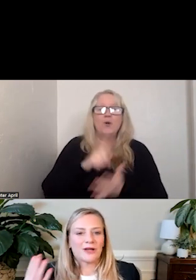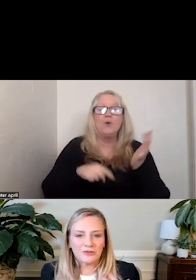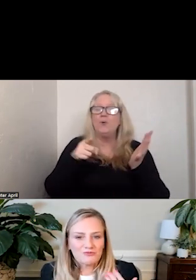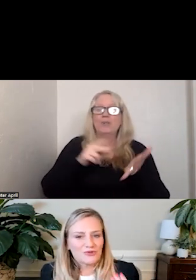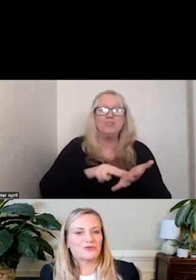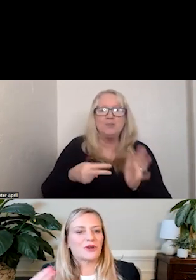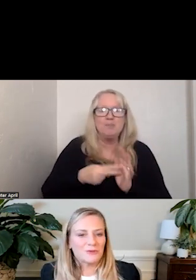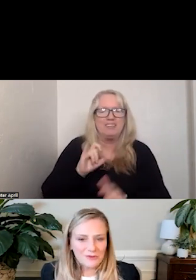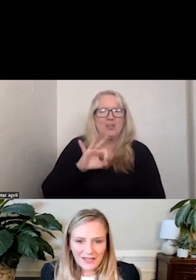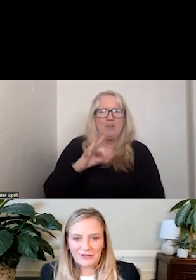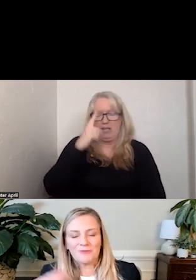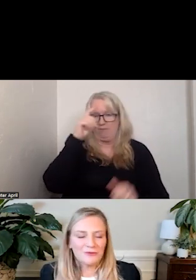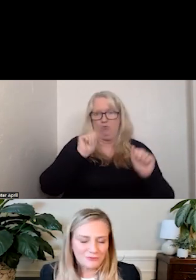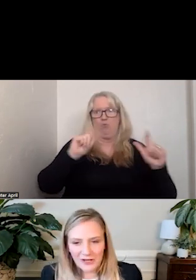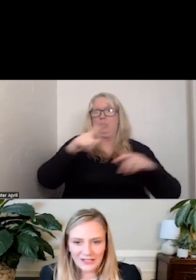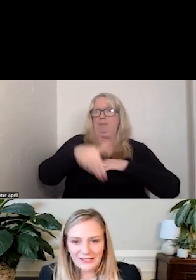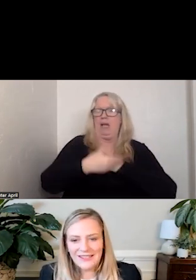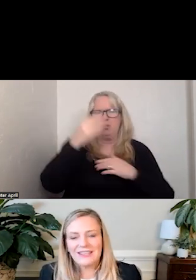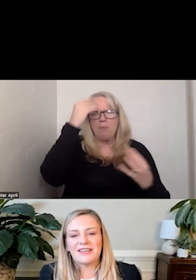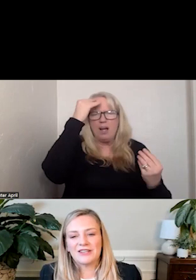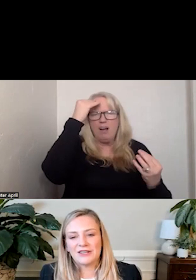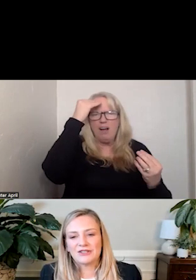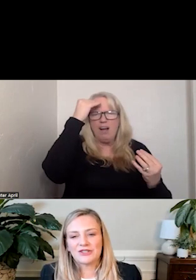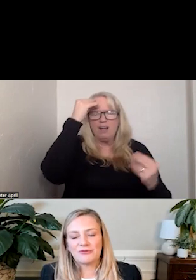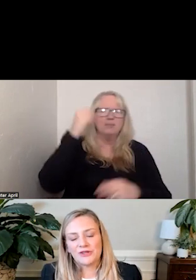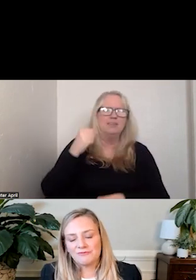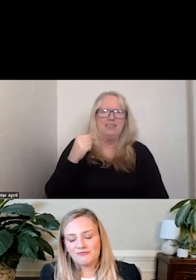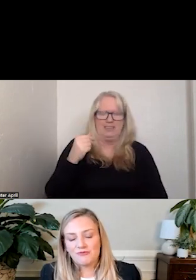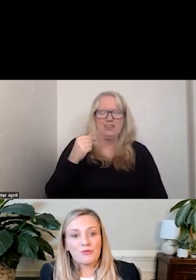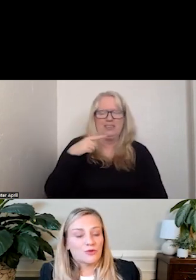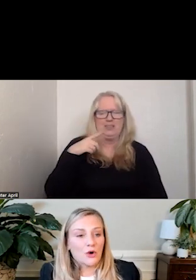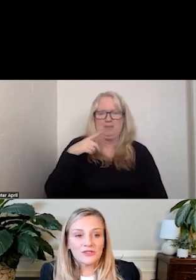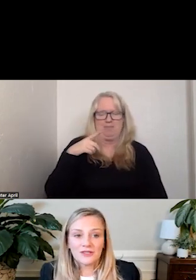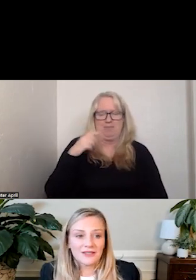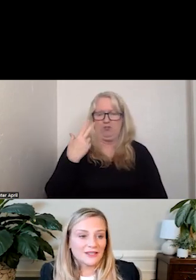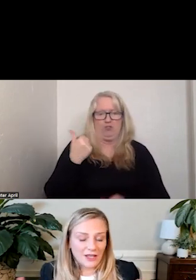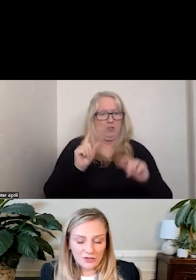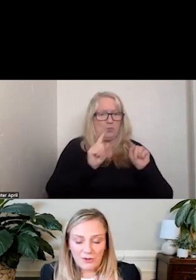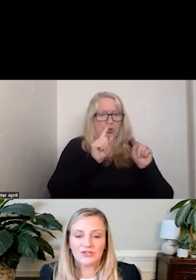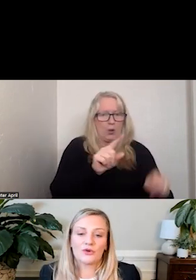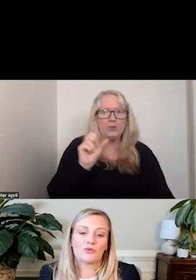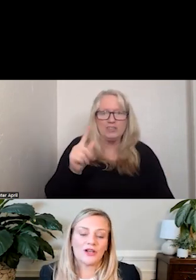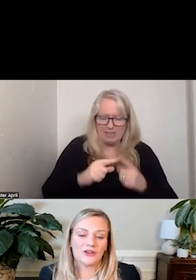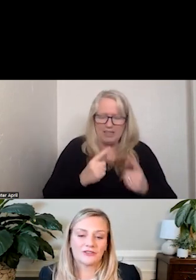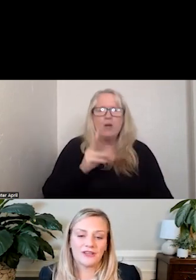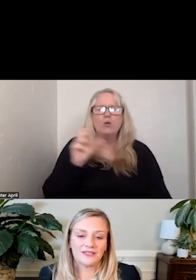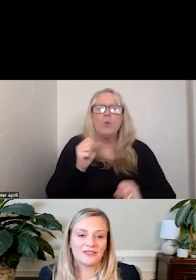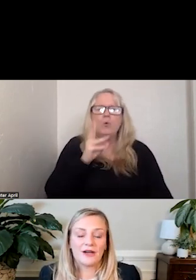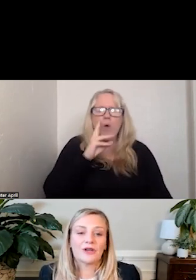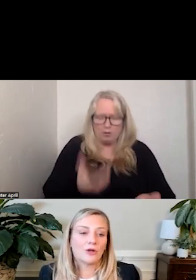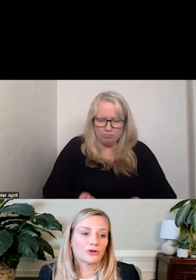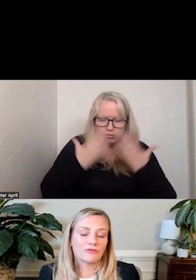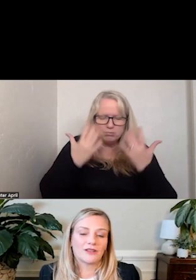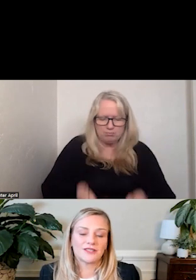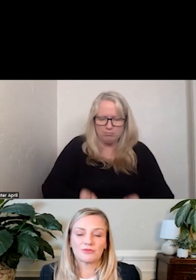if she woke up in the middle of the night and her mind was running, then she would go to the sink and splash cold water on her face, and